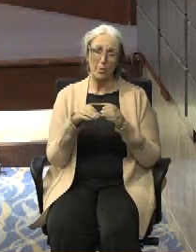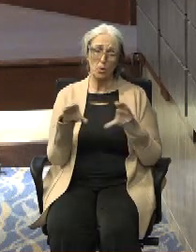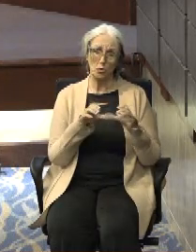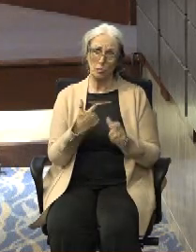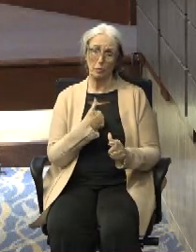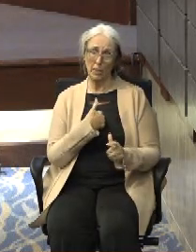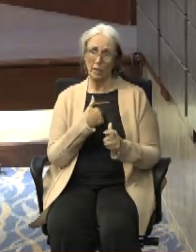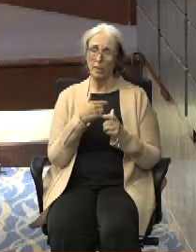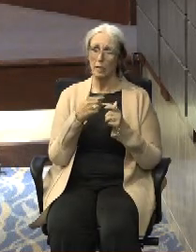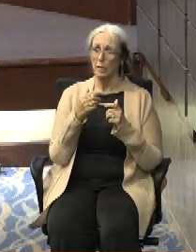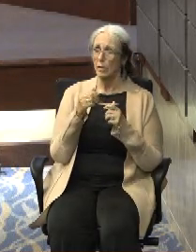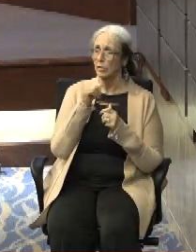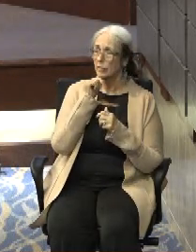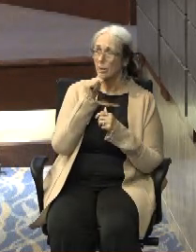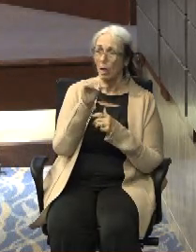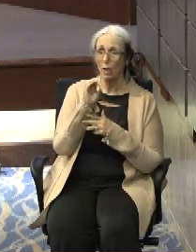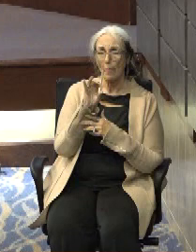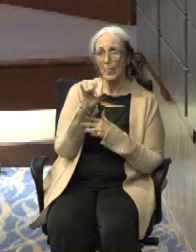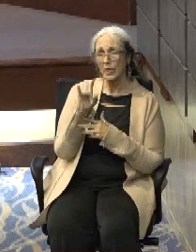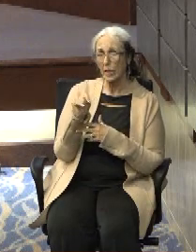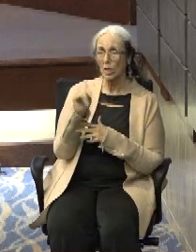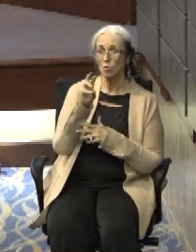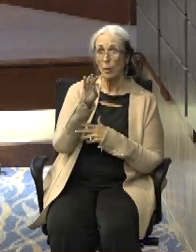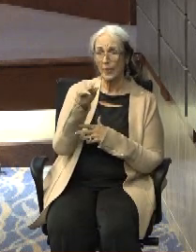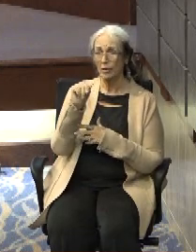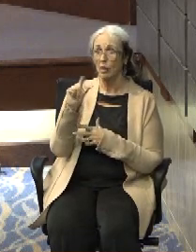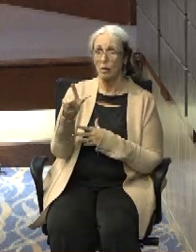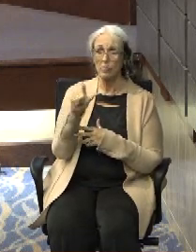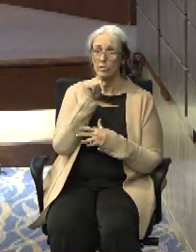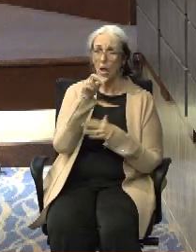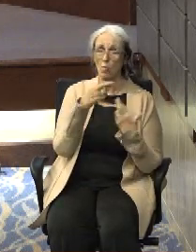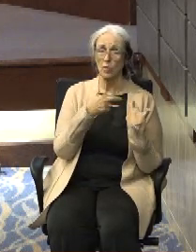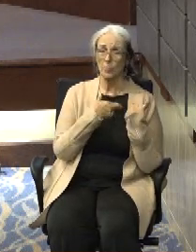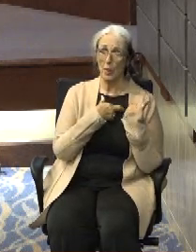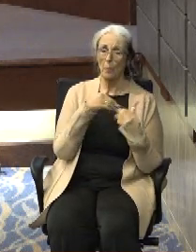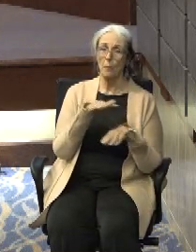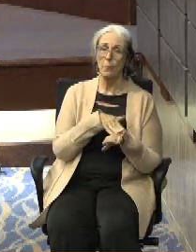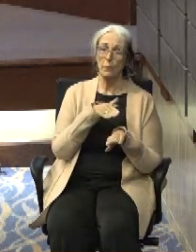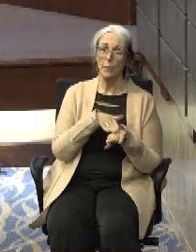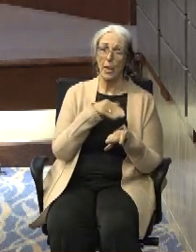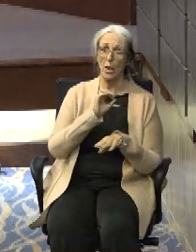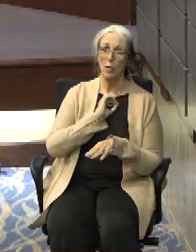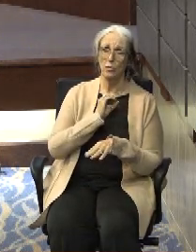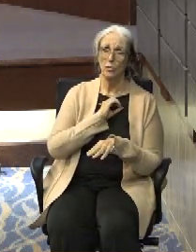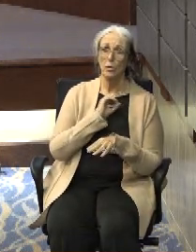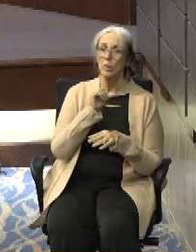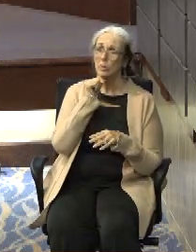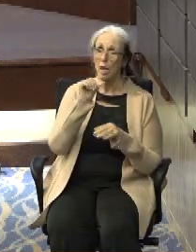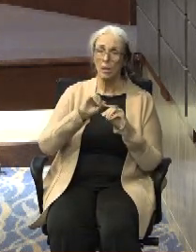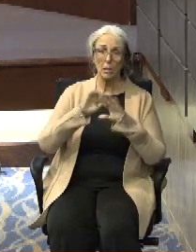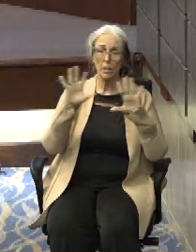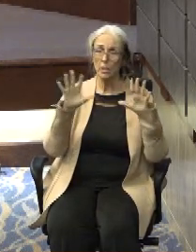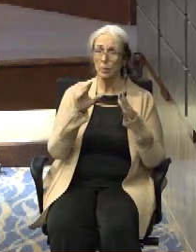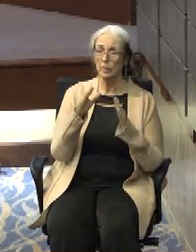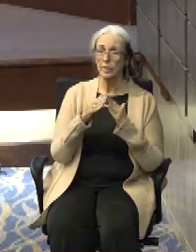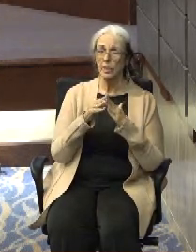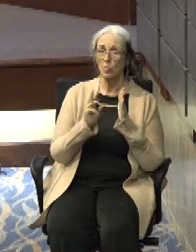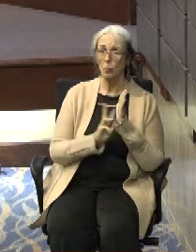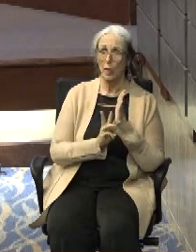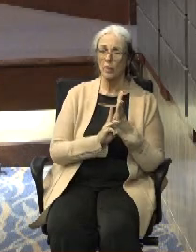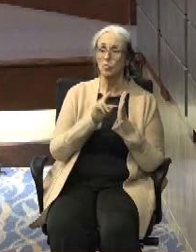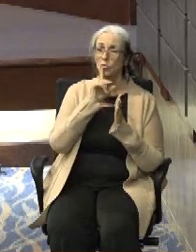I am perceived as incompetent, a criminal, and an irresponsible pet owner. The lack of transparency from the city of Waco has been nothing but